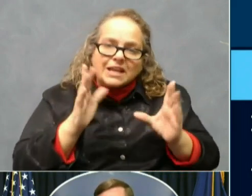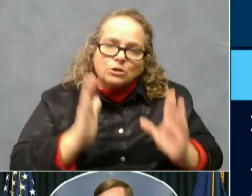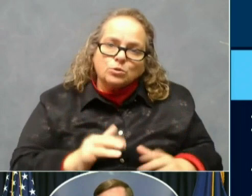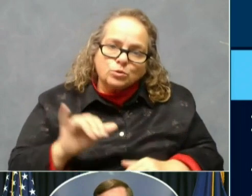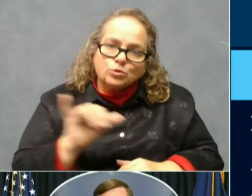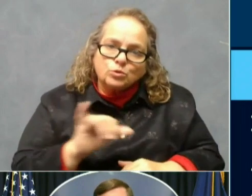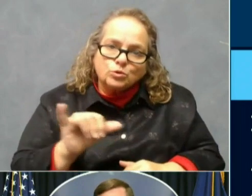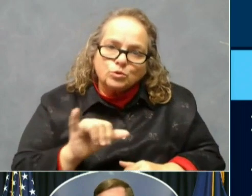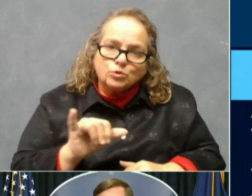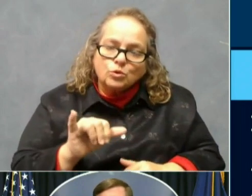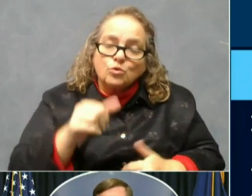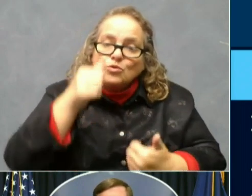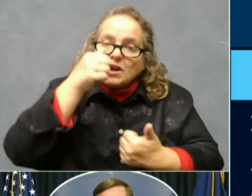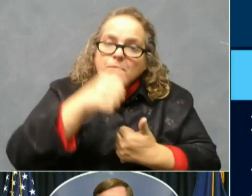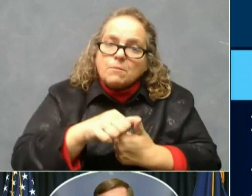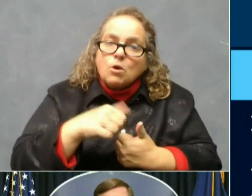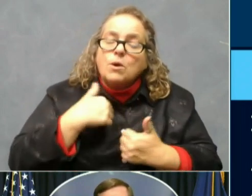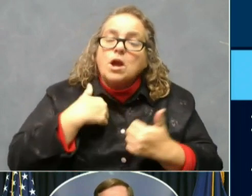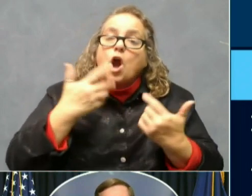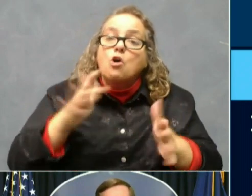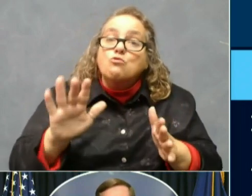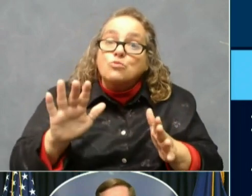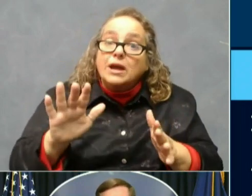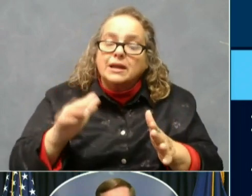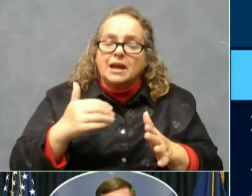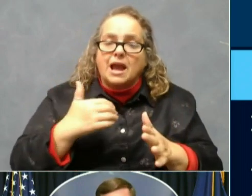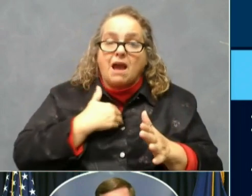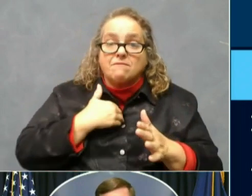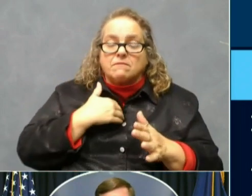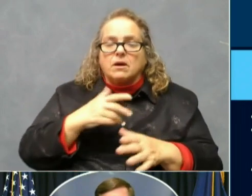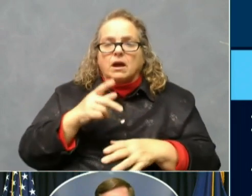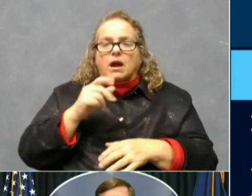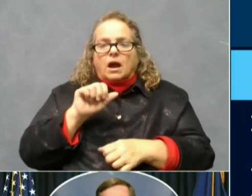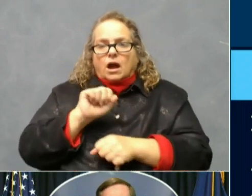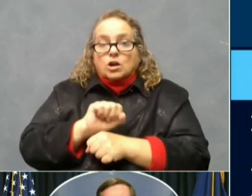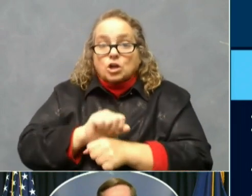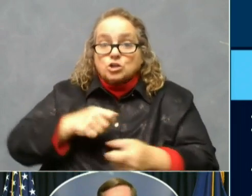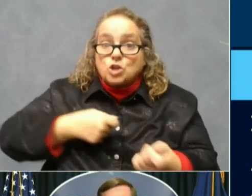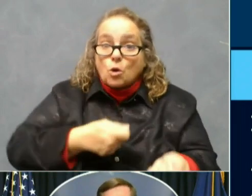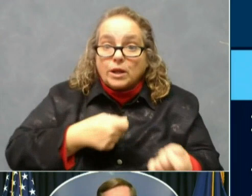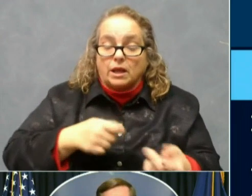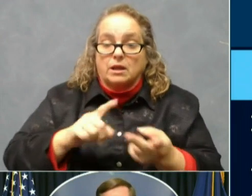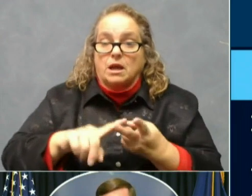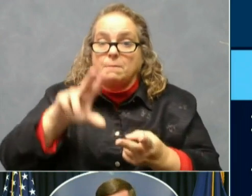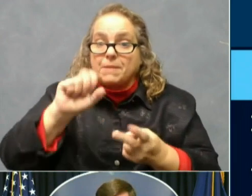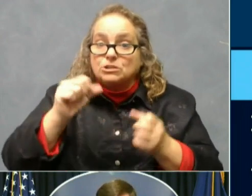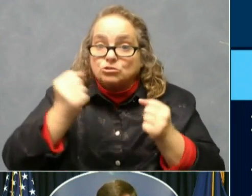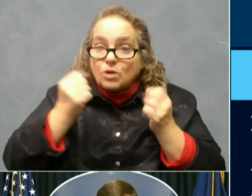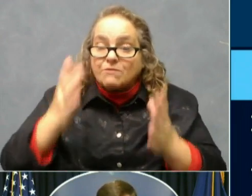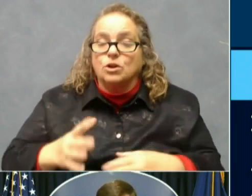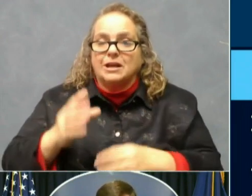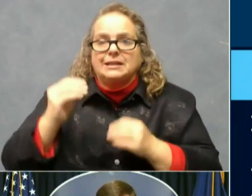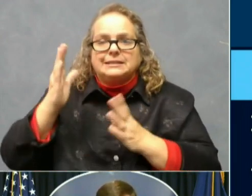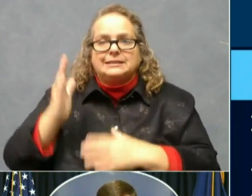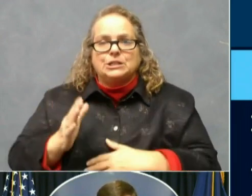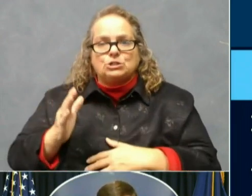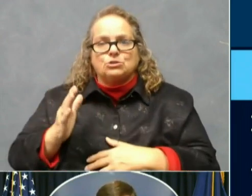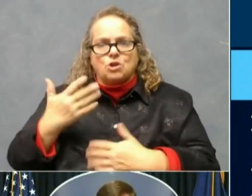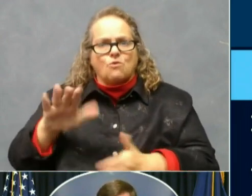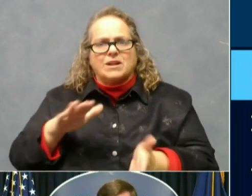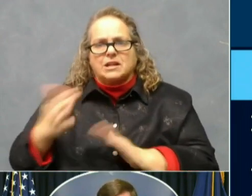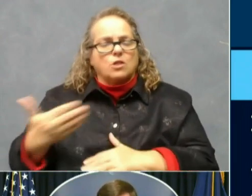2 bus drivers, a teacher, and a student. That's the bare minimum that we know about. We want to make sure we don't lose any